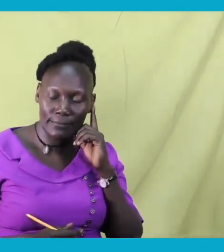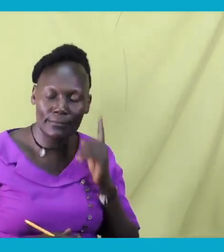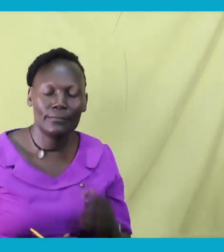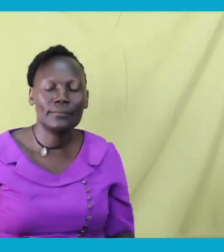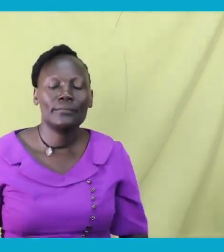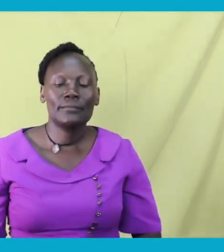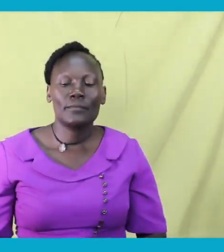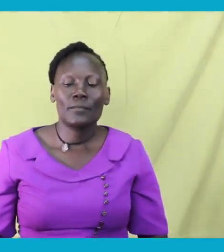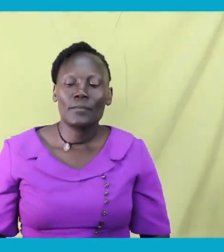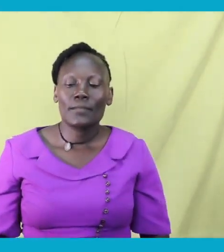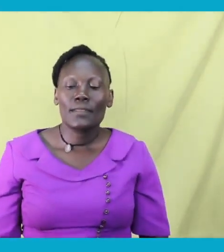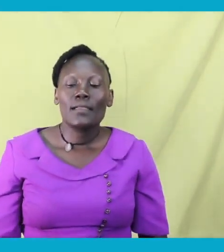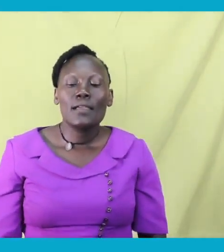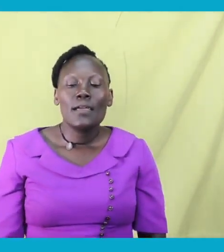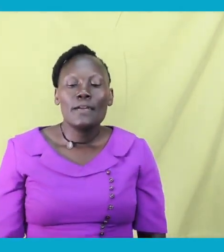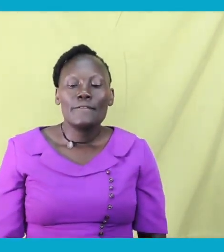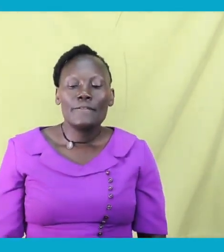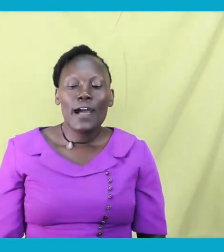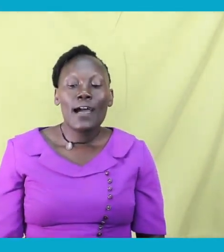Listen.